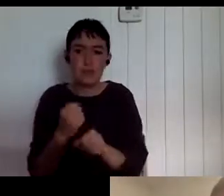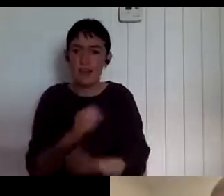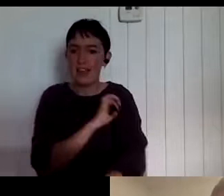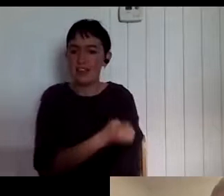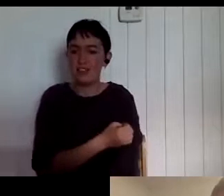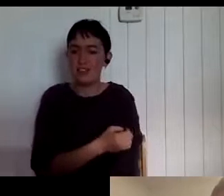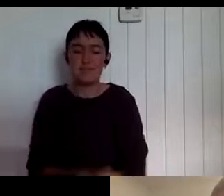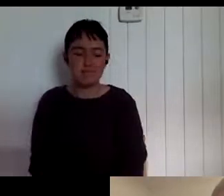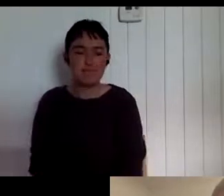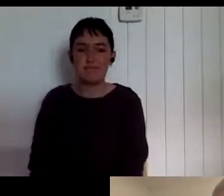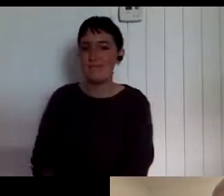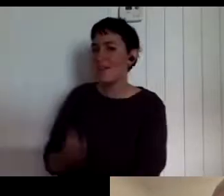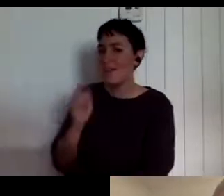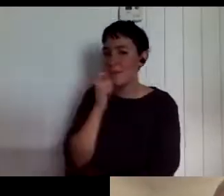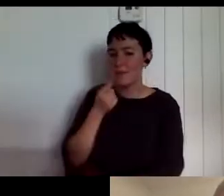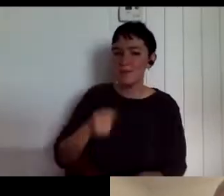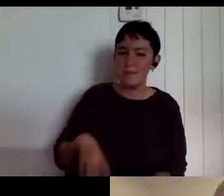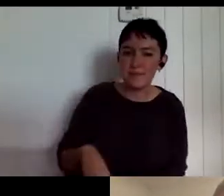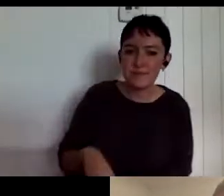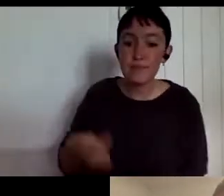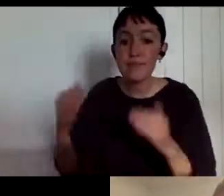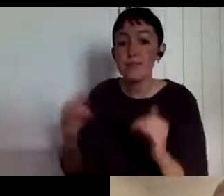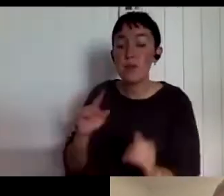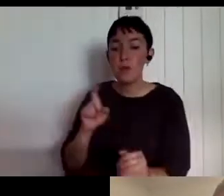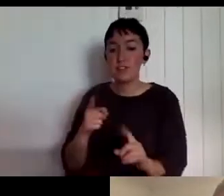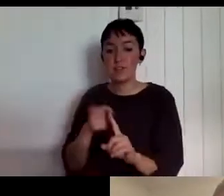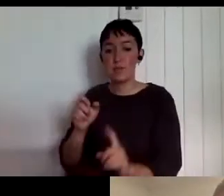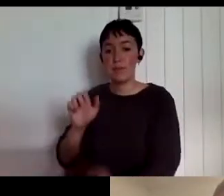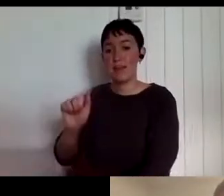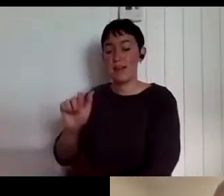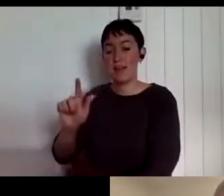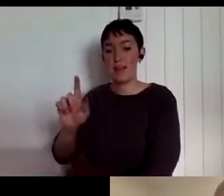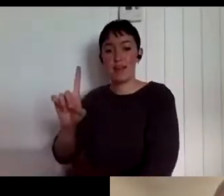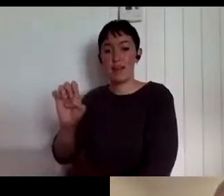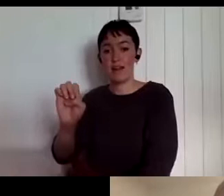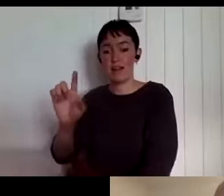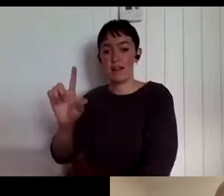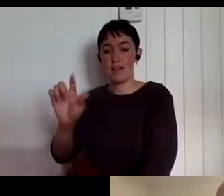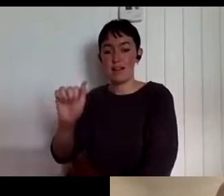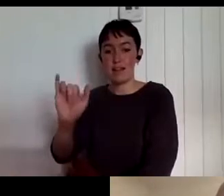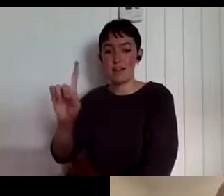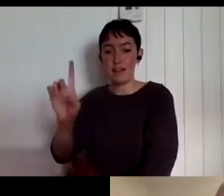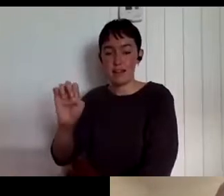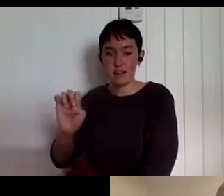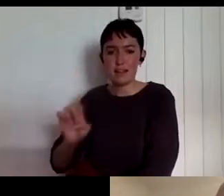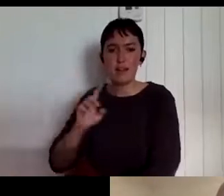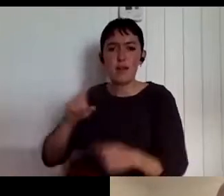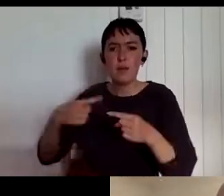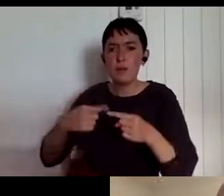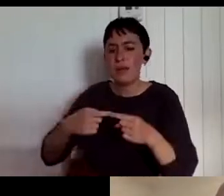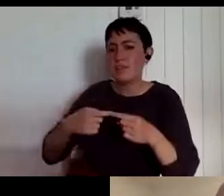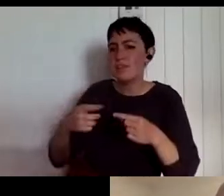Cool. All right. Our next question is from Adelaide. When was the first battery developed, and did it use different metals than the ones that we use